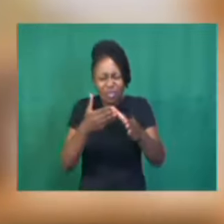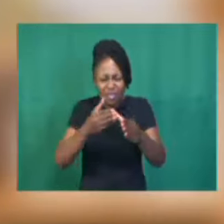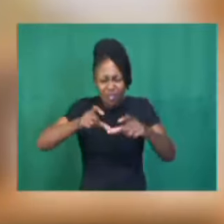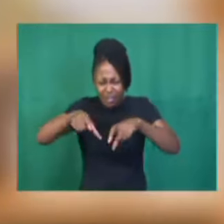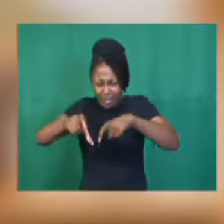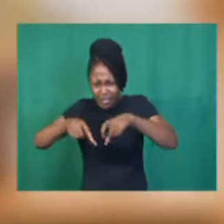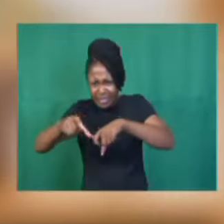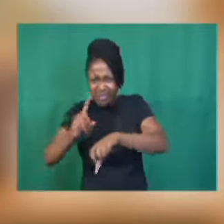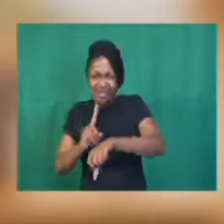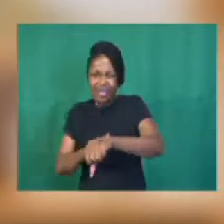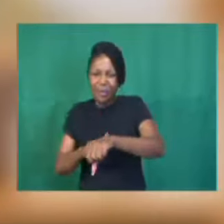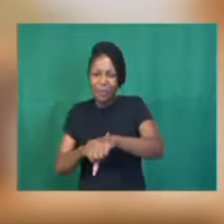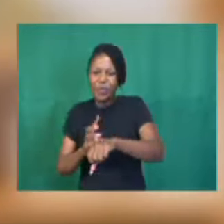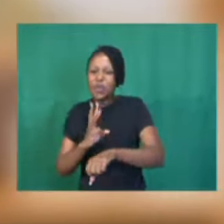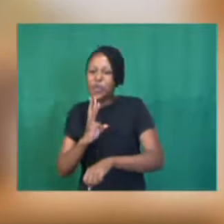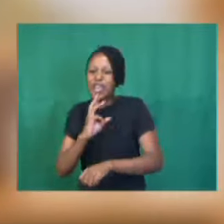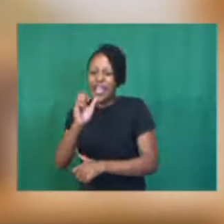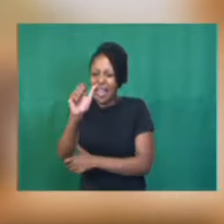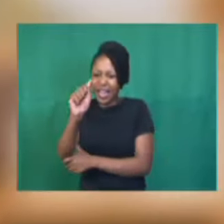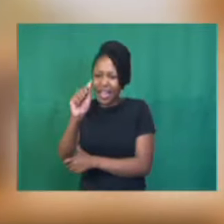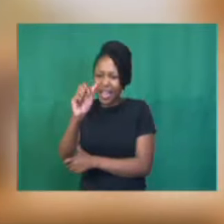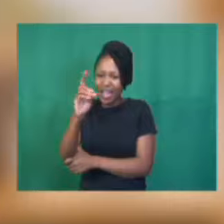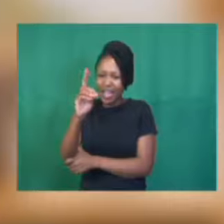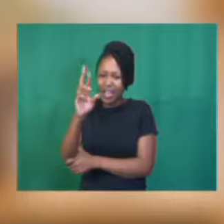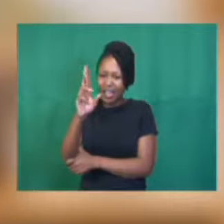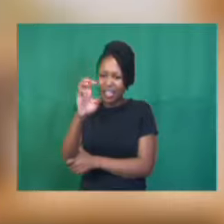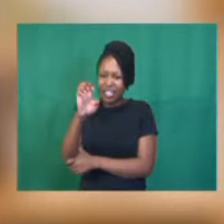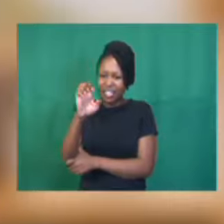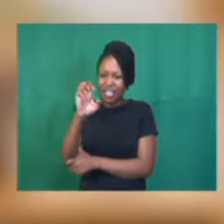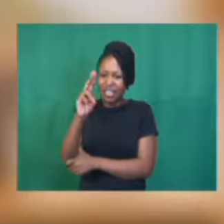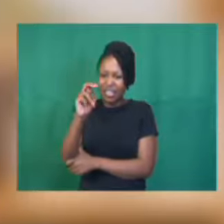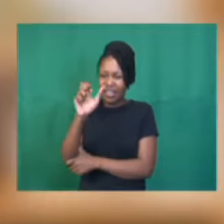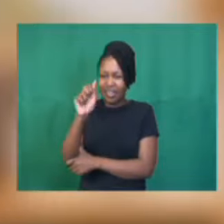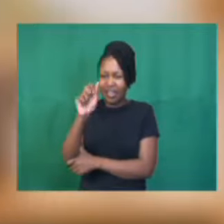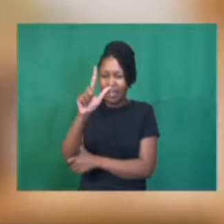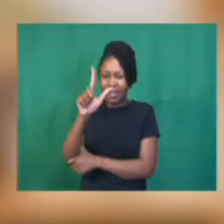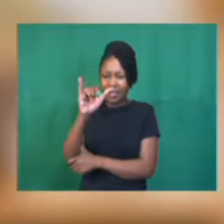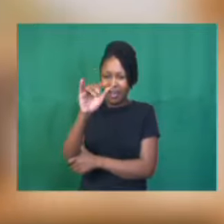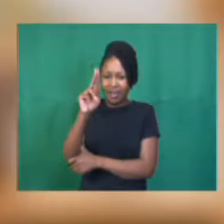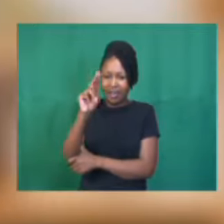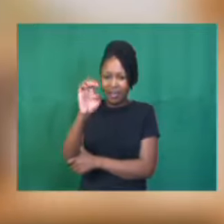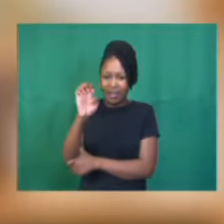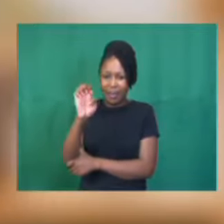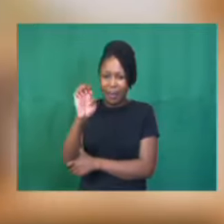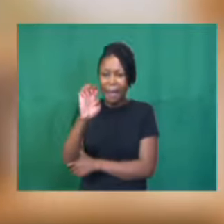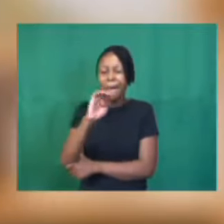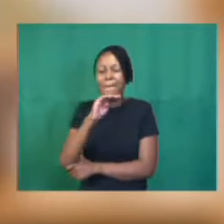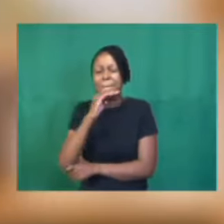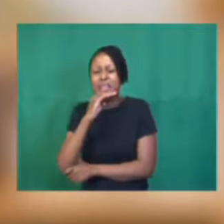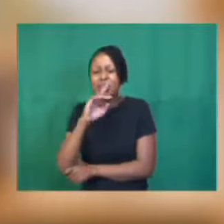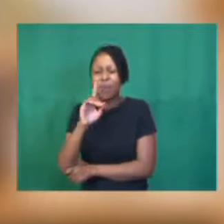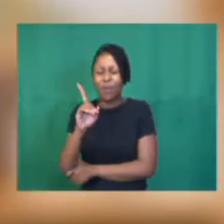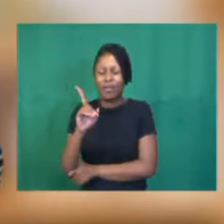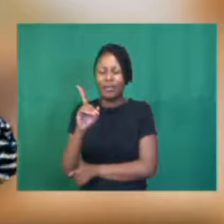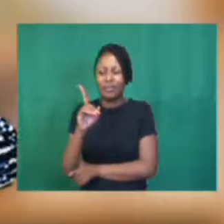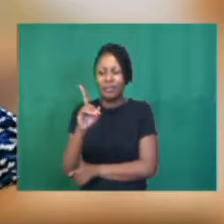in context, then you can then make use of a dictionary. Adrenaline, of course, is body substance. It's